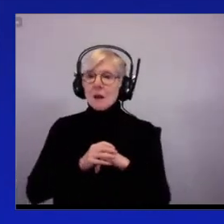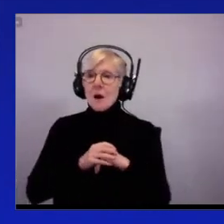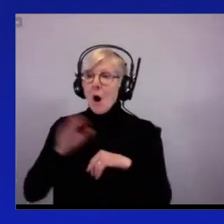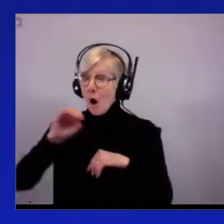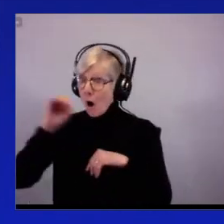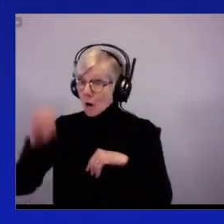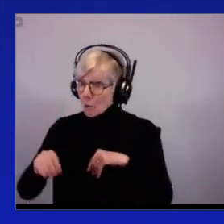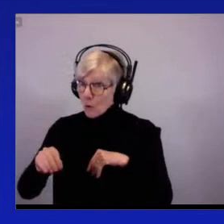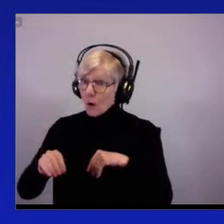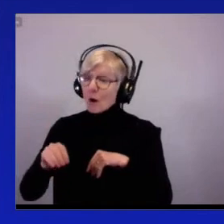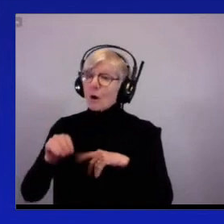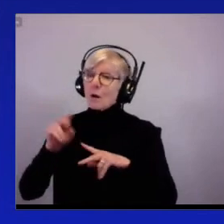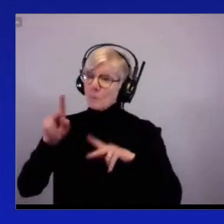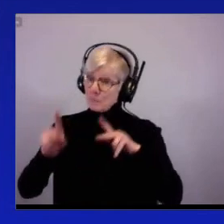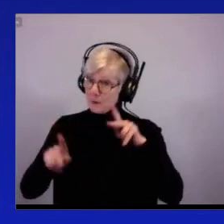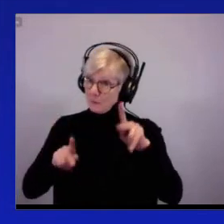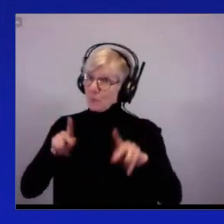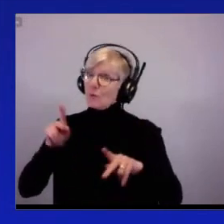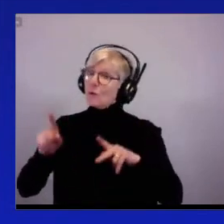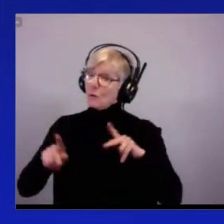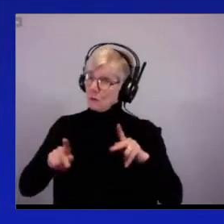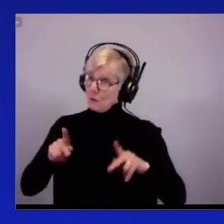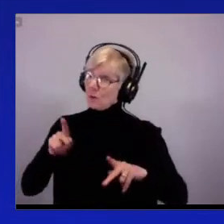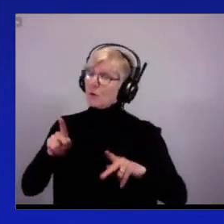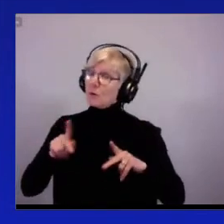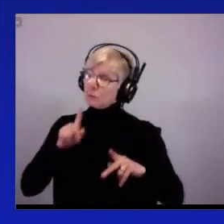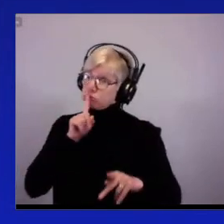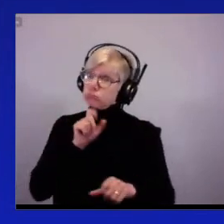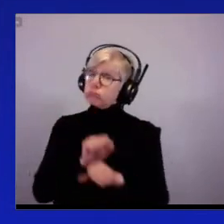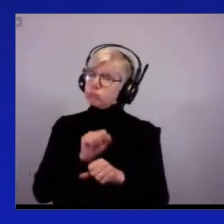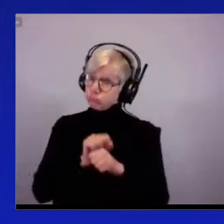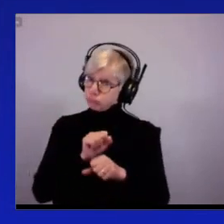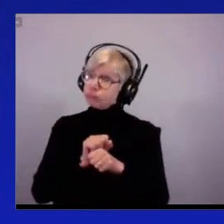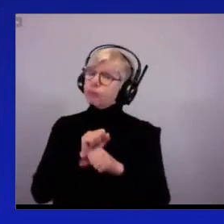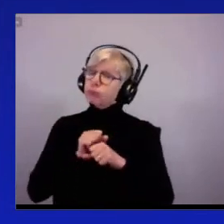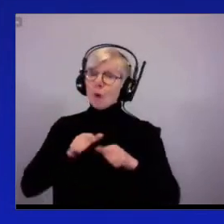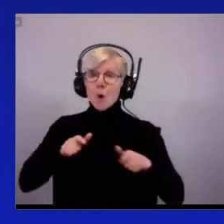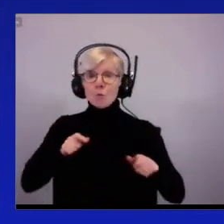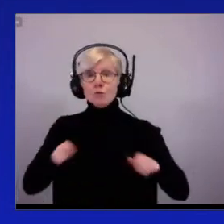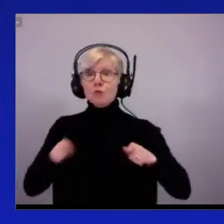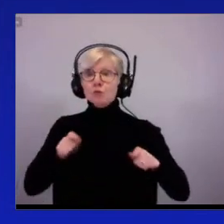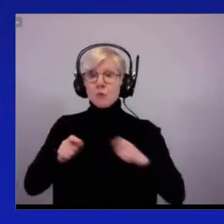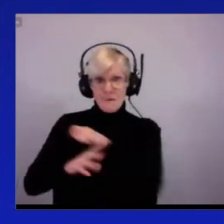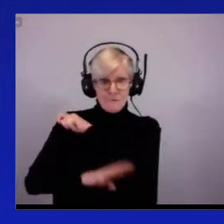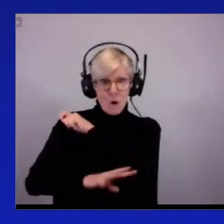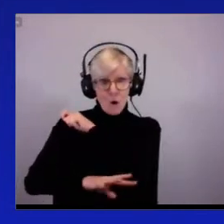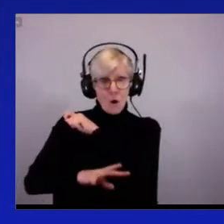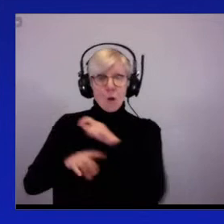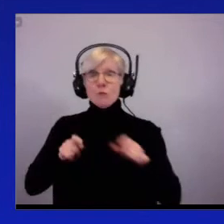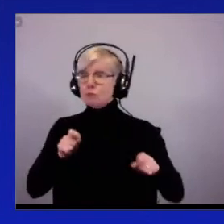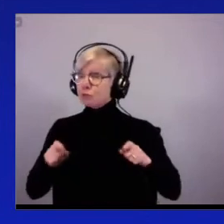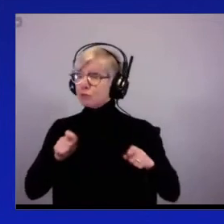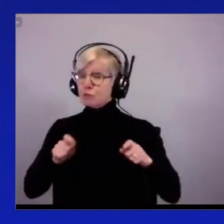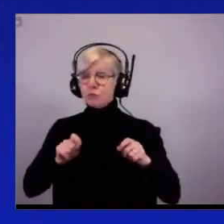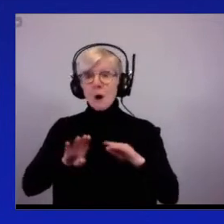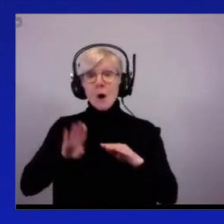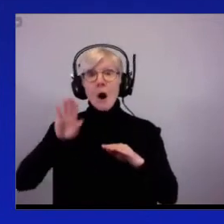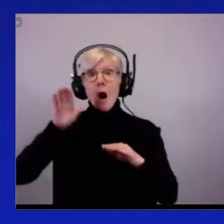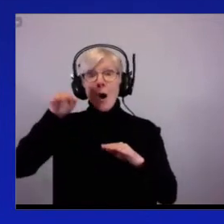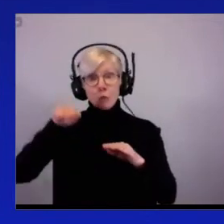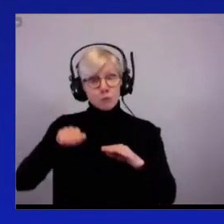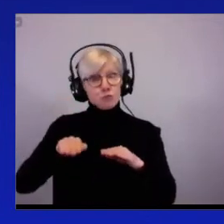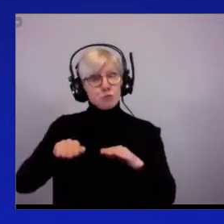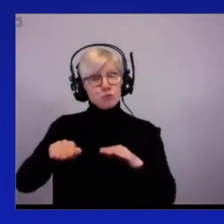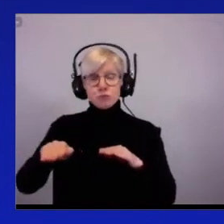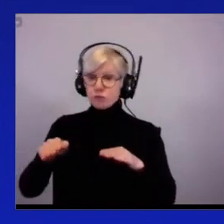at manageable levels in the fall. I think we can get back to that sooner rather than later. So we should be able to live with